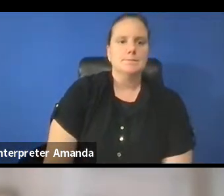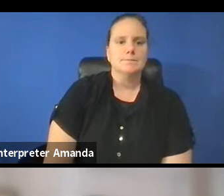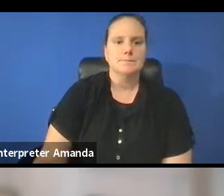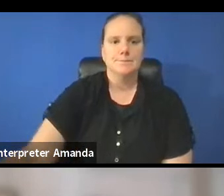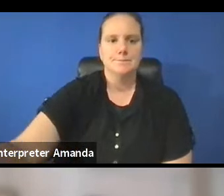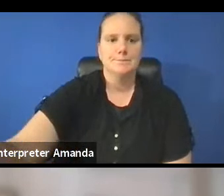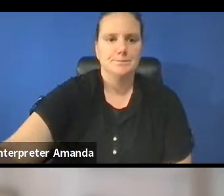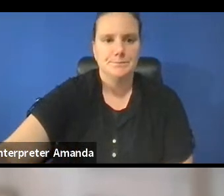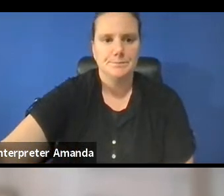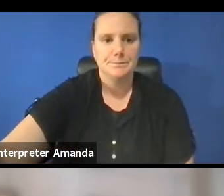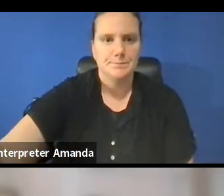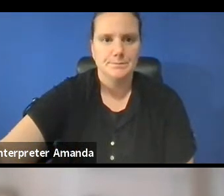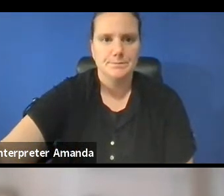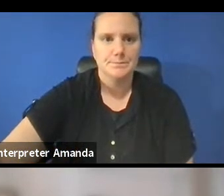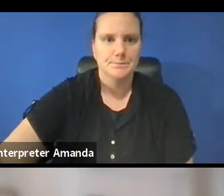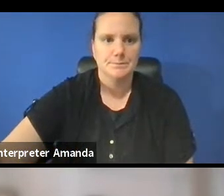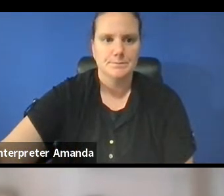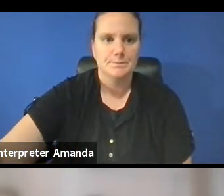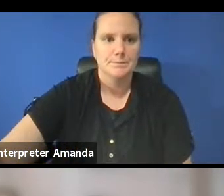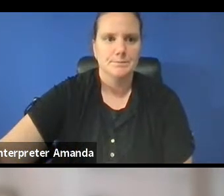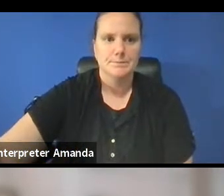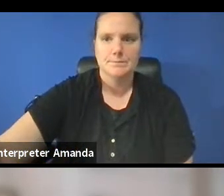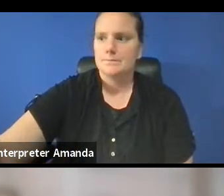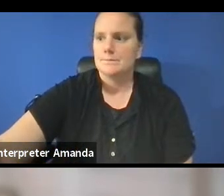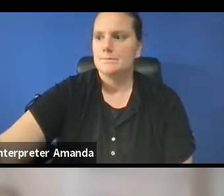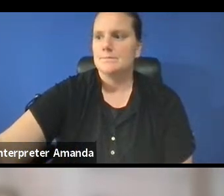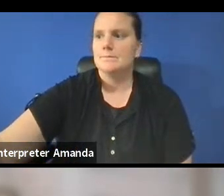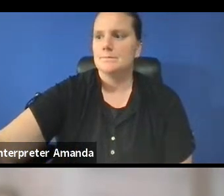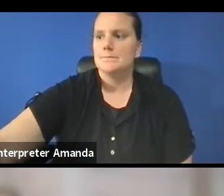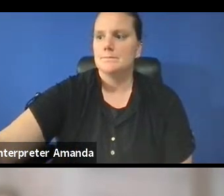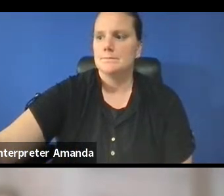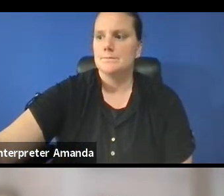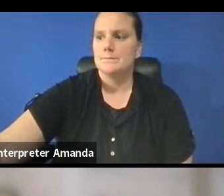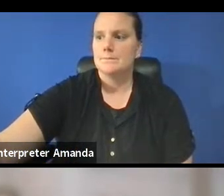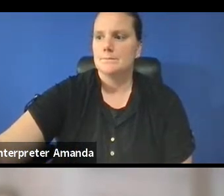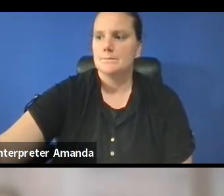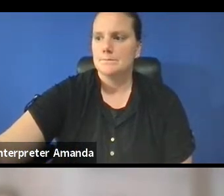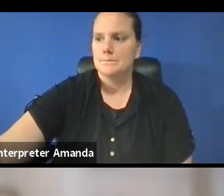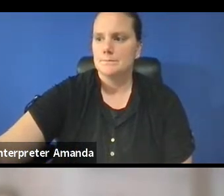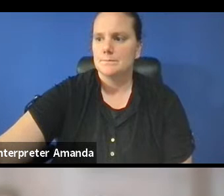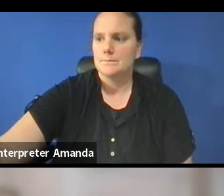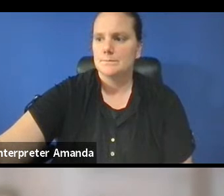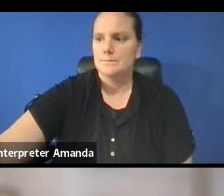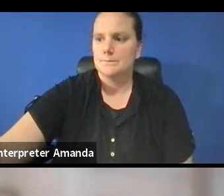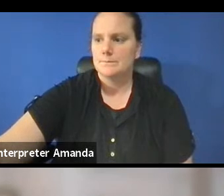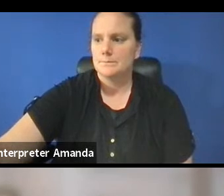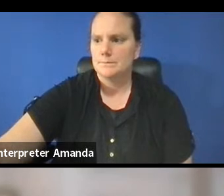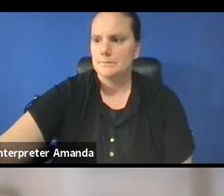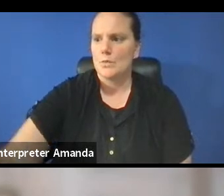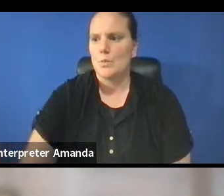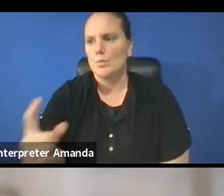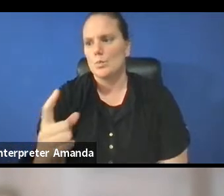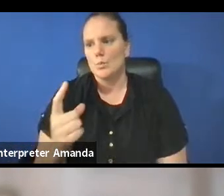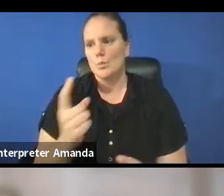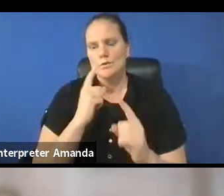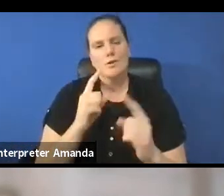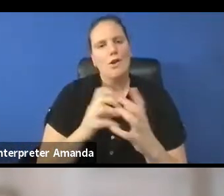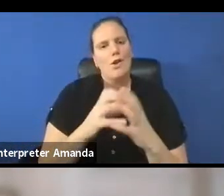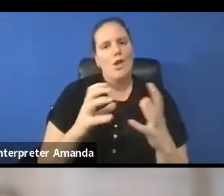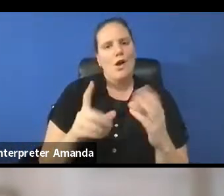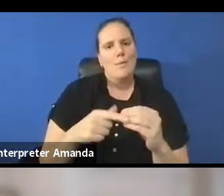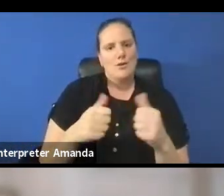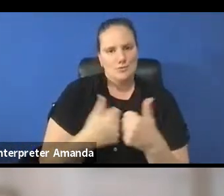Let's see, we talked a lot about the challenges as far as, a lot of